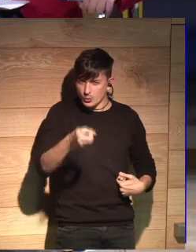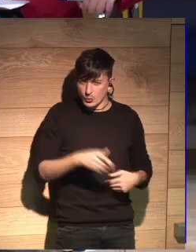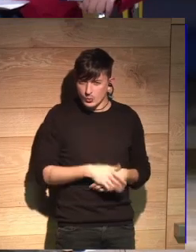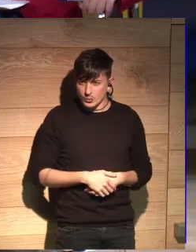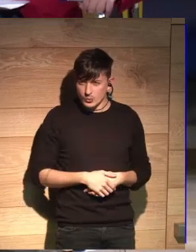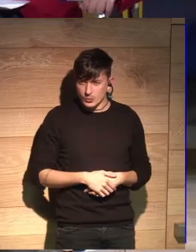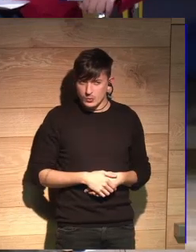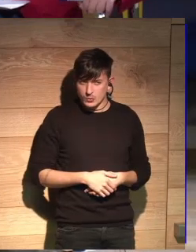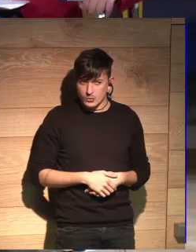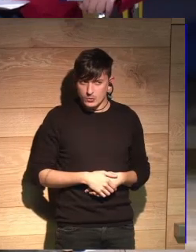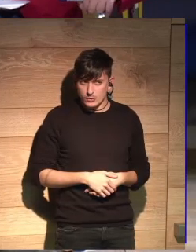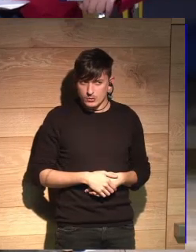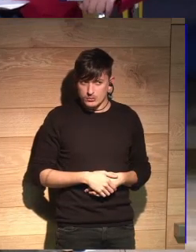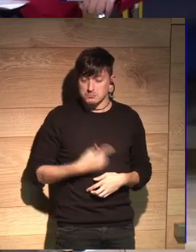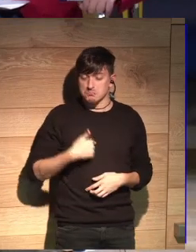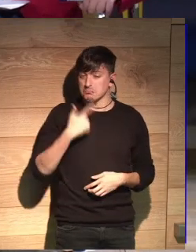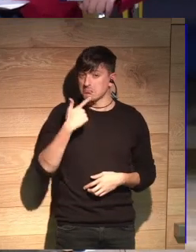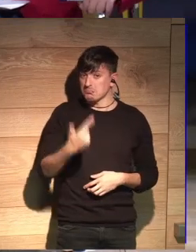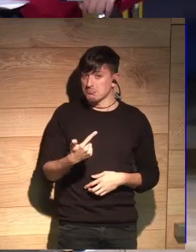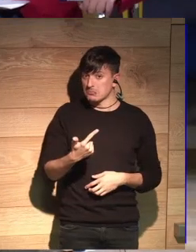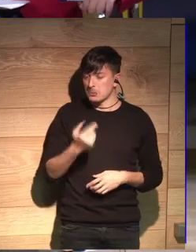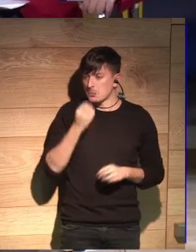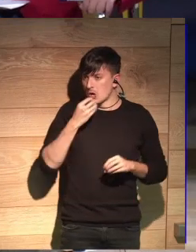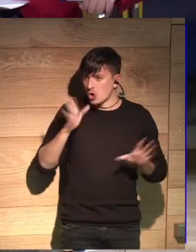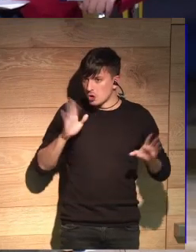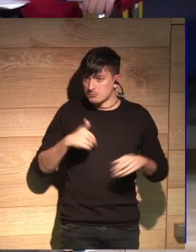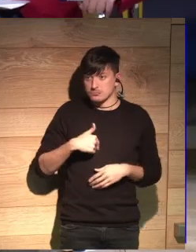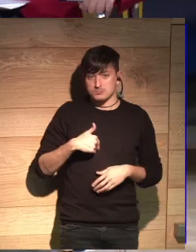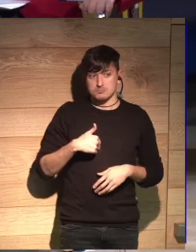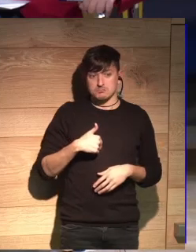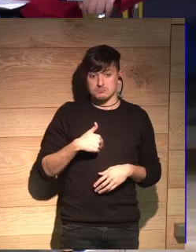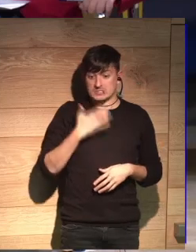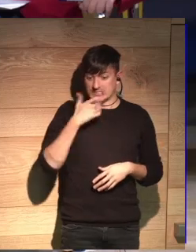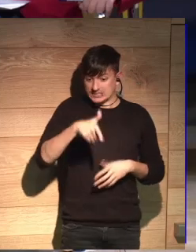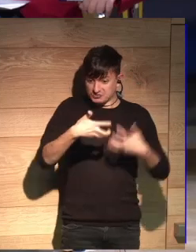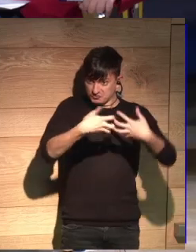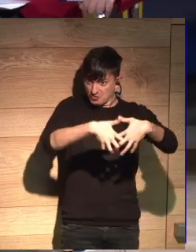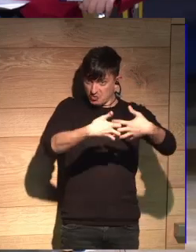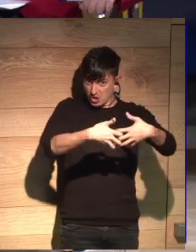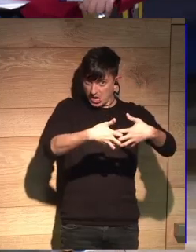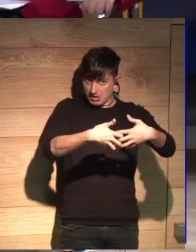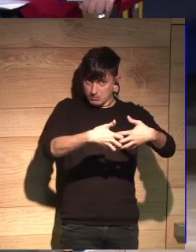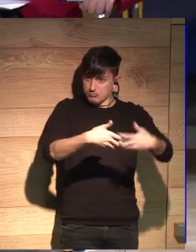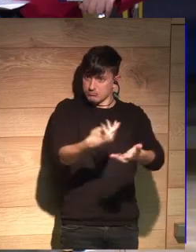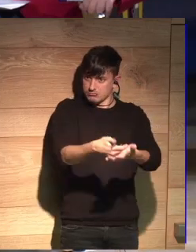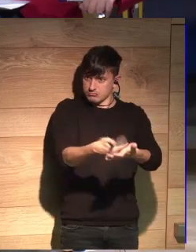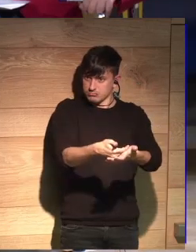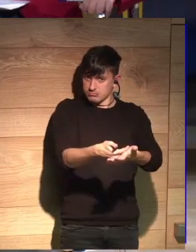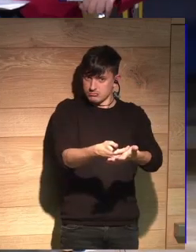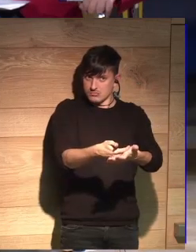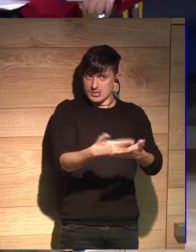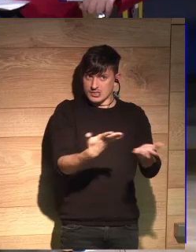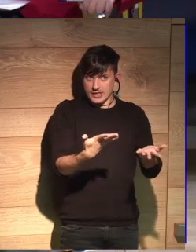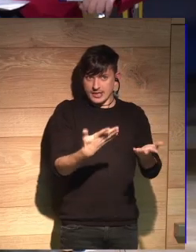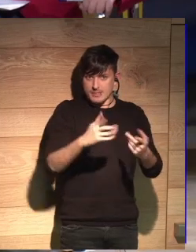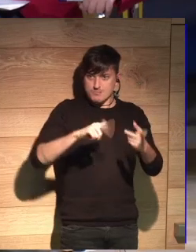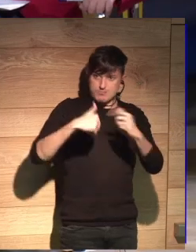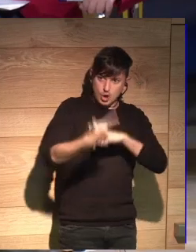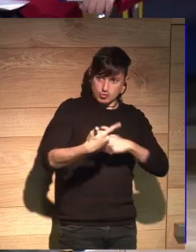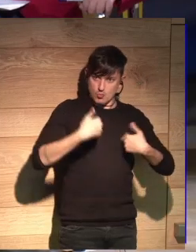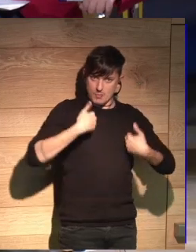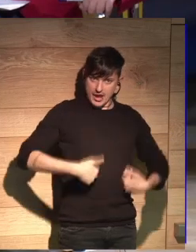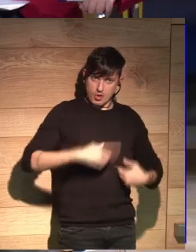human? I'd say if that were to work, that would be a demonstration of post-humans. They would be, in a sense, not just their